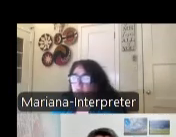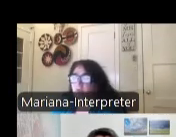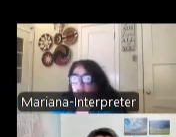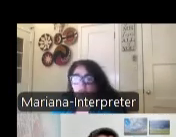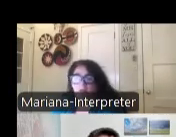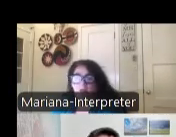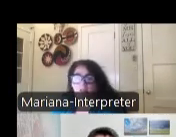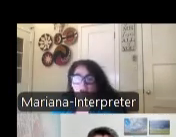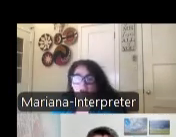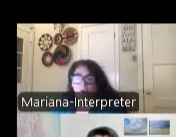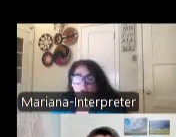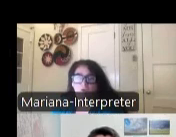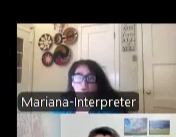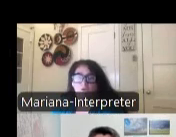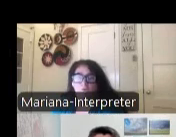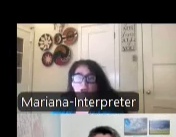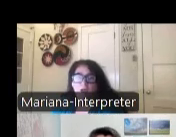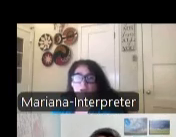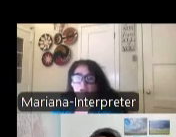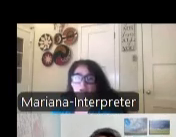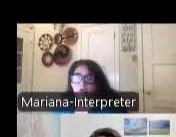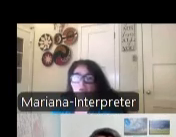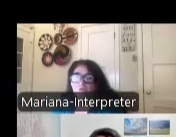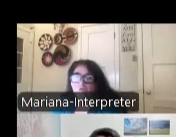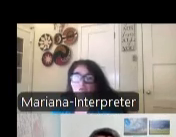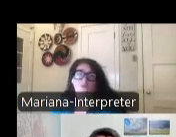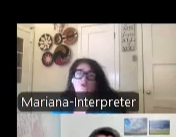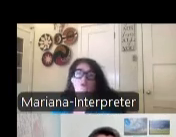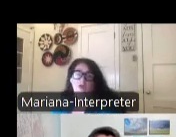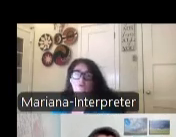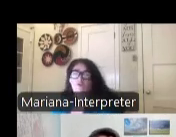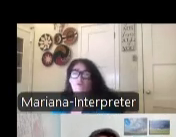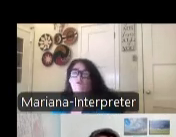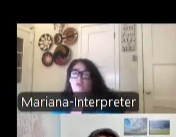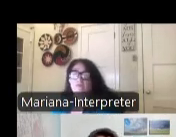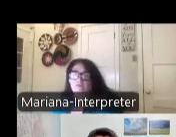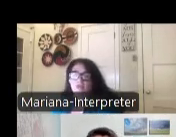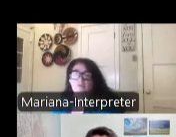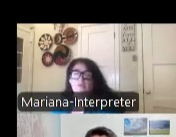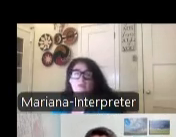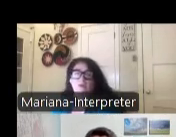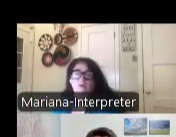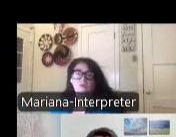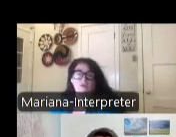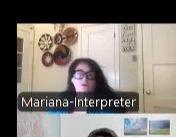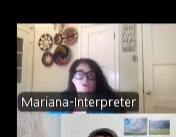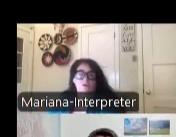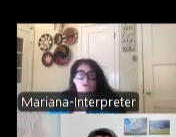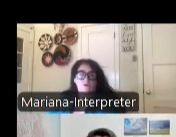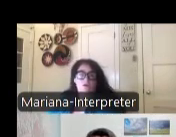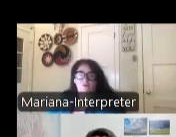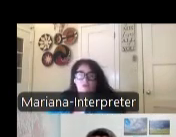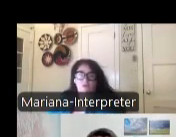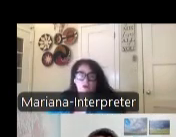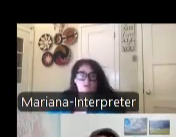as it used to. And this is not a statement about human water use. This is a purely physical statement about